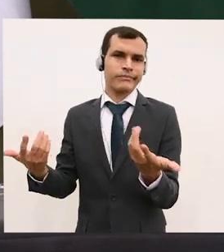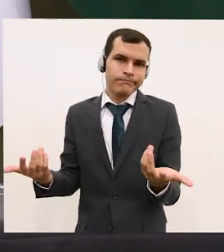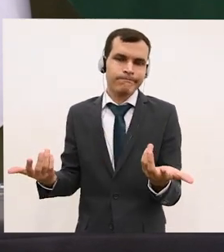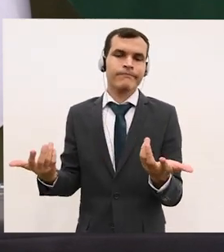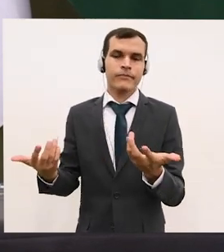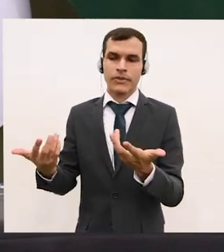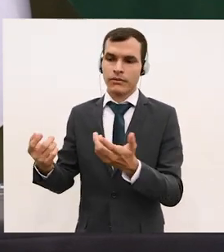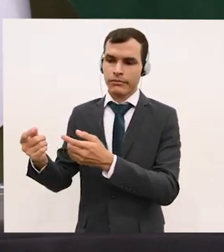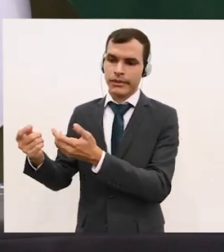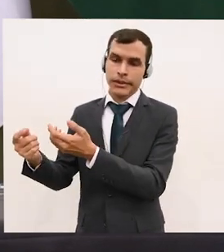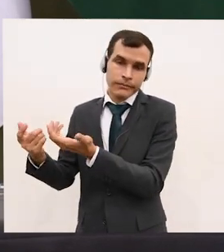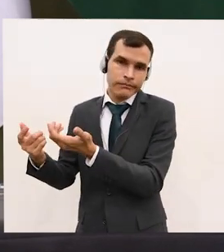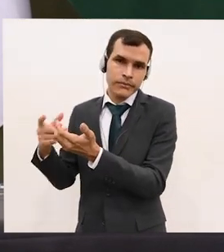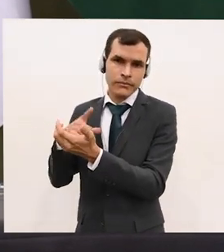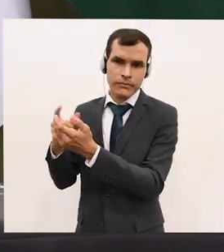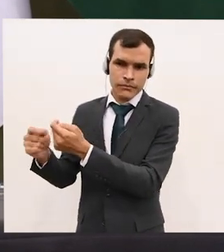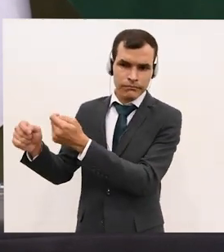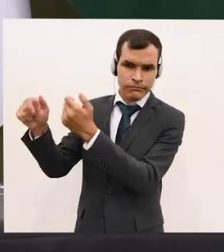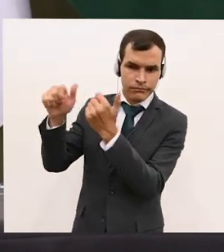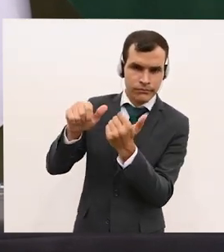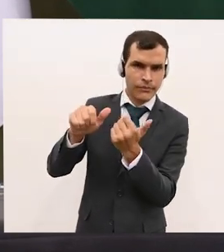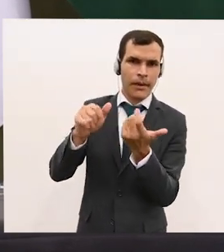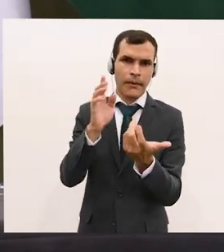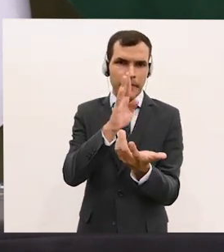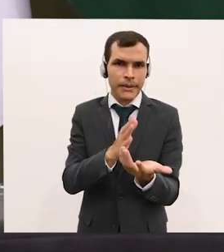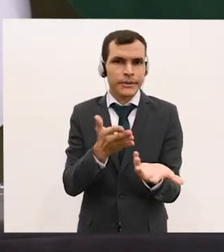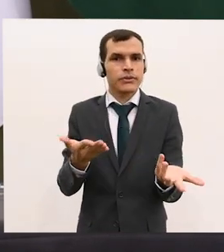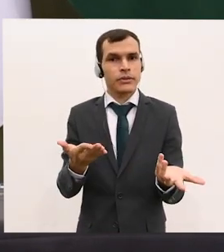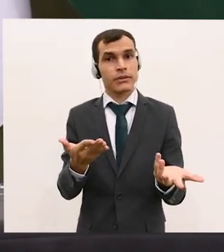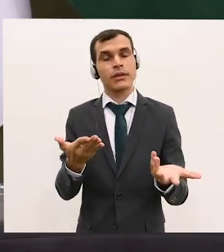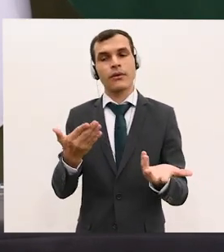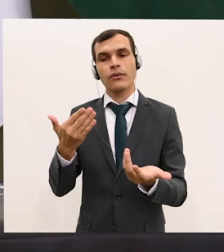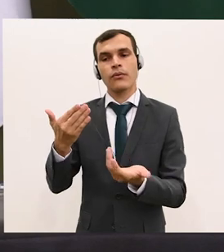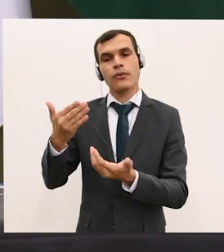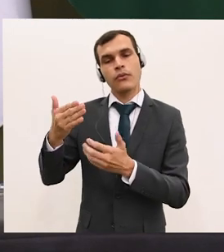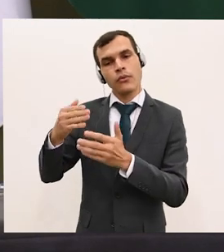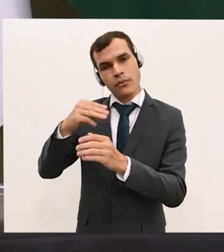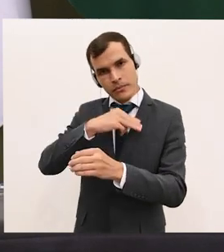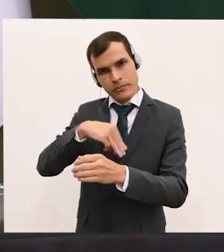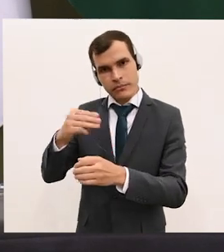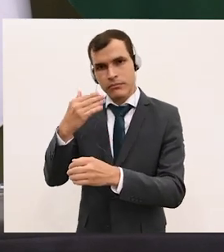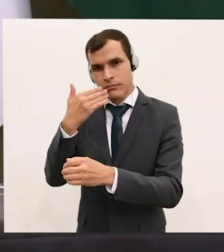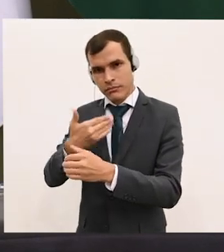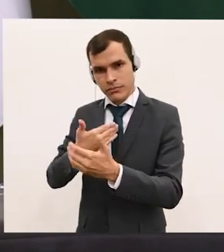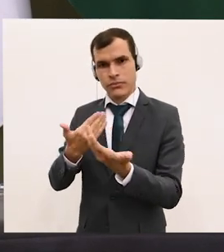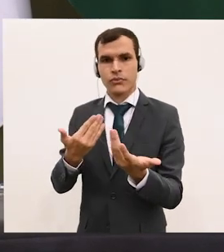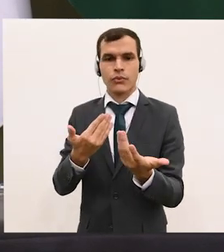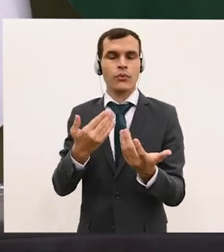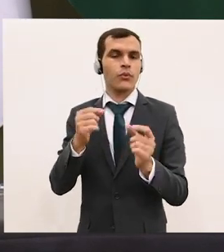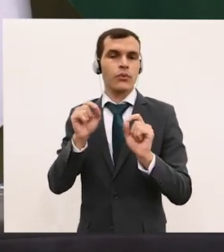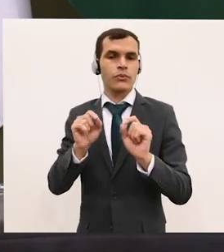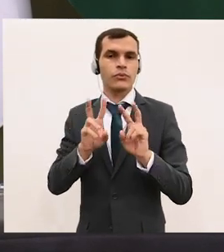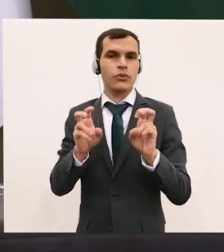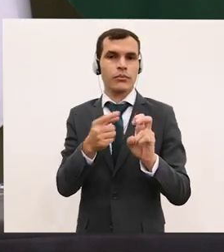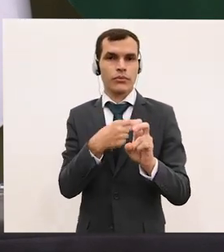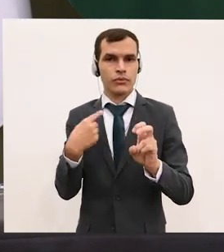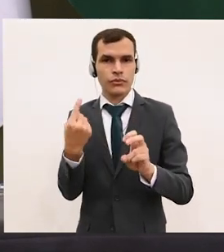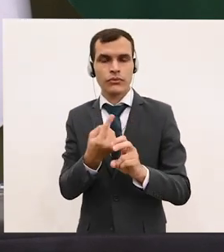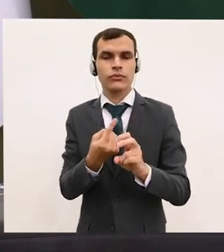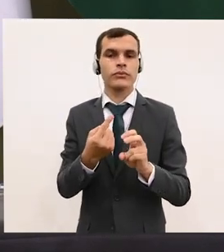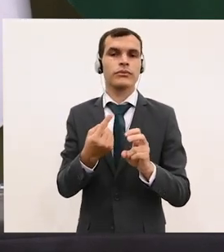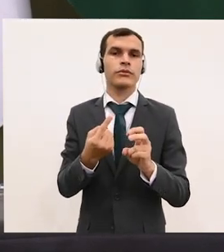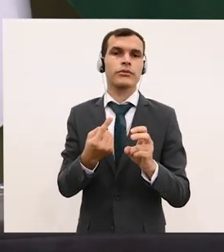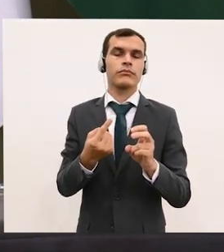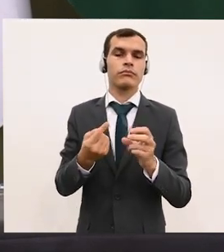the minister have asked us to look at the issue of raising up this fertilizer issue so it can be